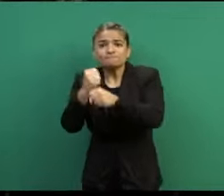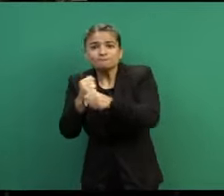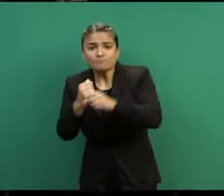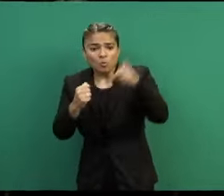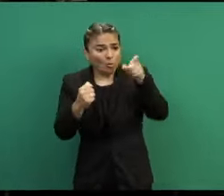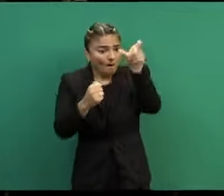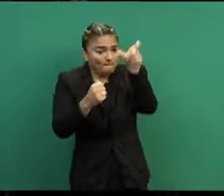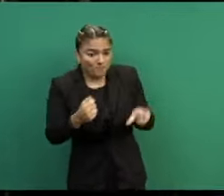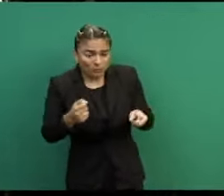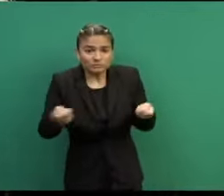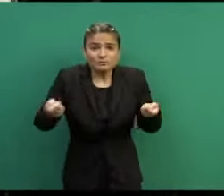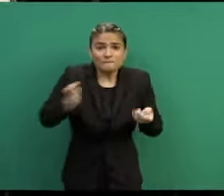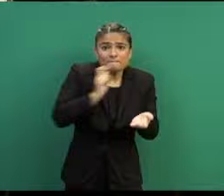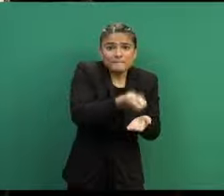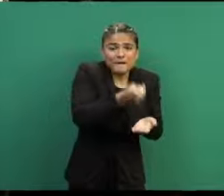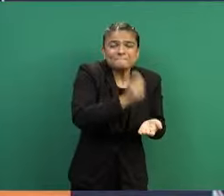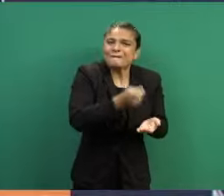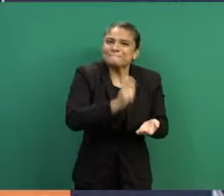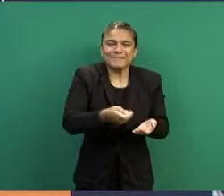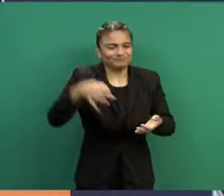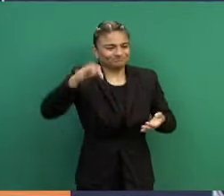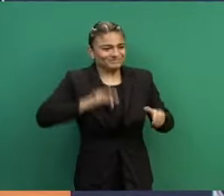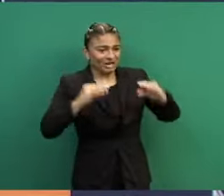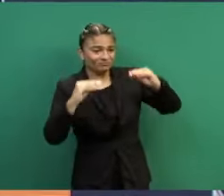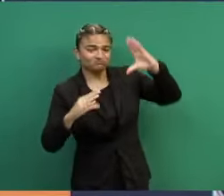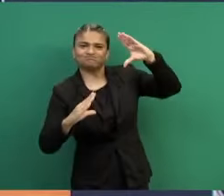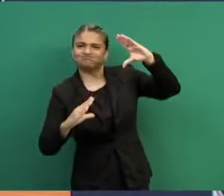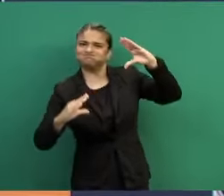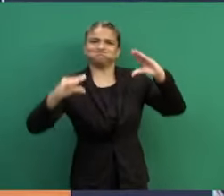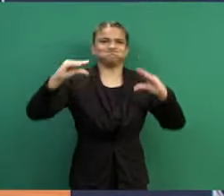the September meeting.